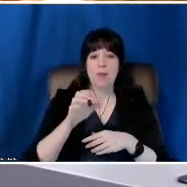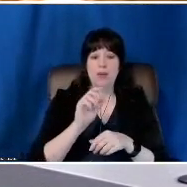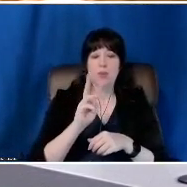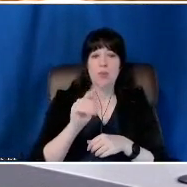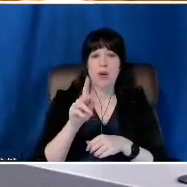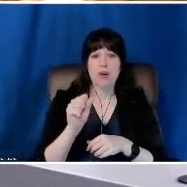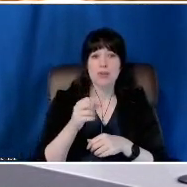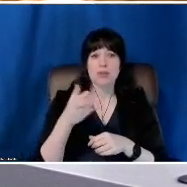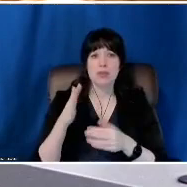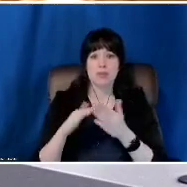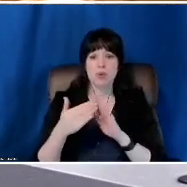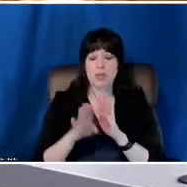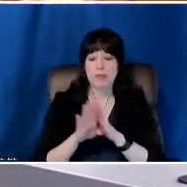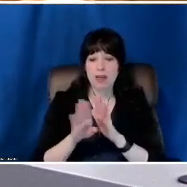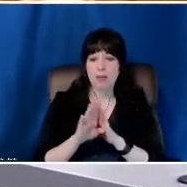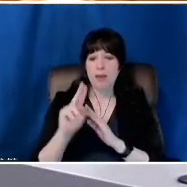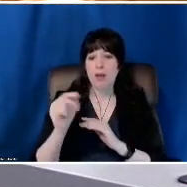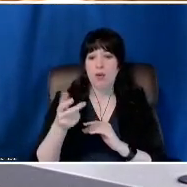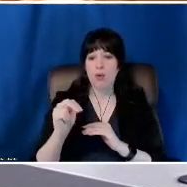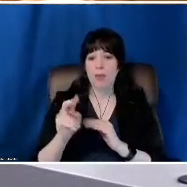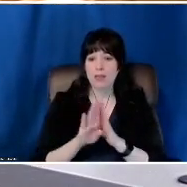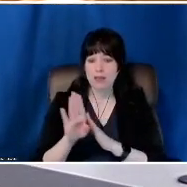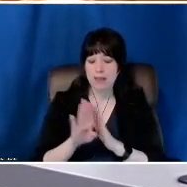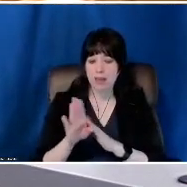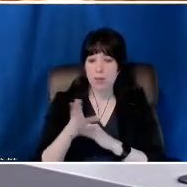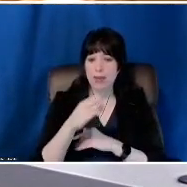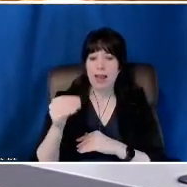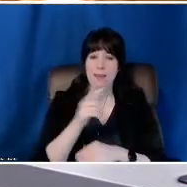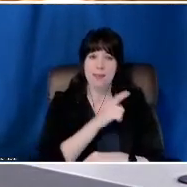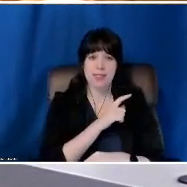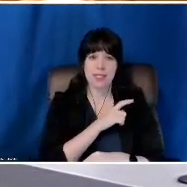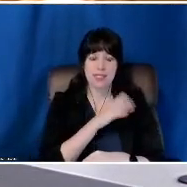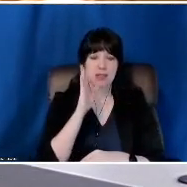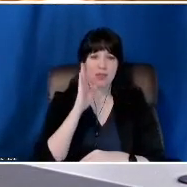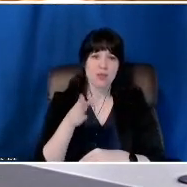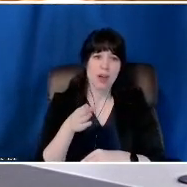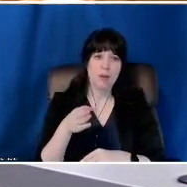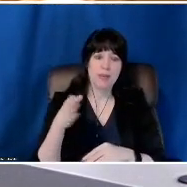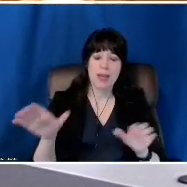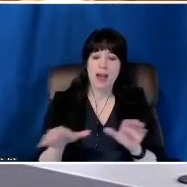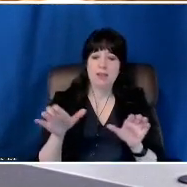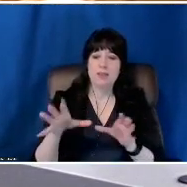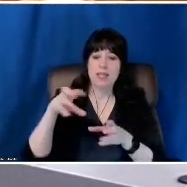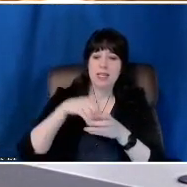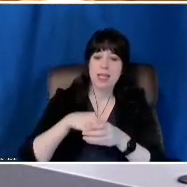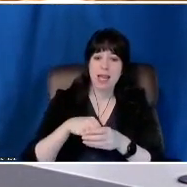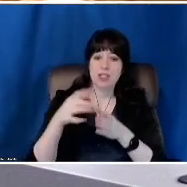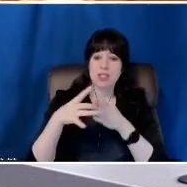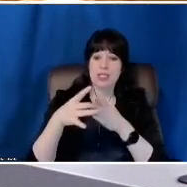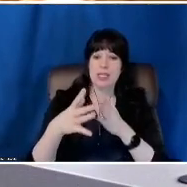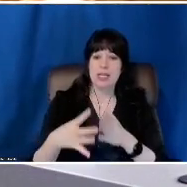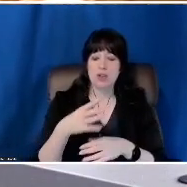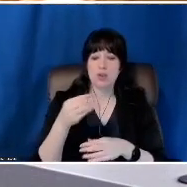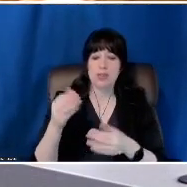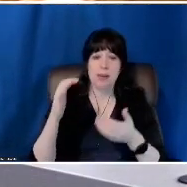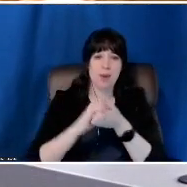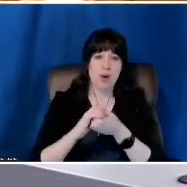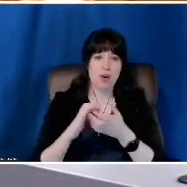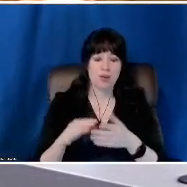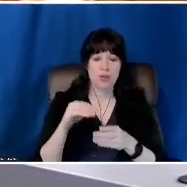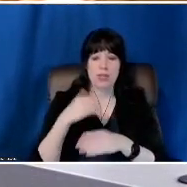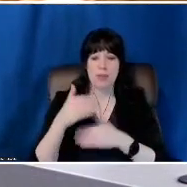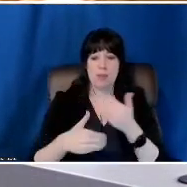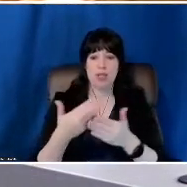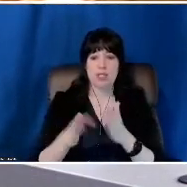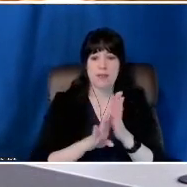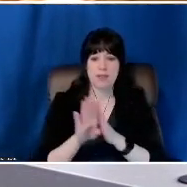Development, Urban Development, and Police, shall be actively engaged as leaders and partners in the process of